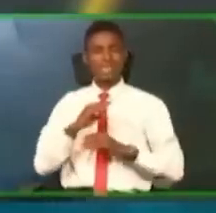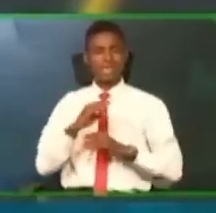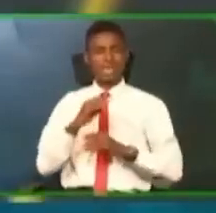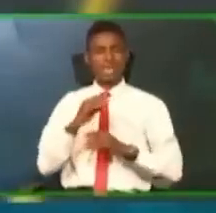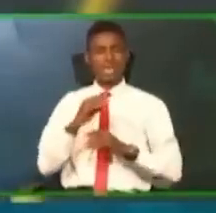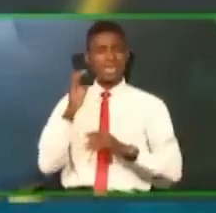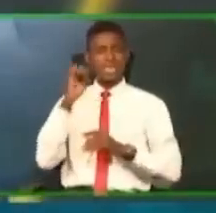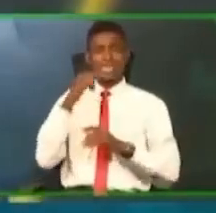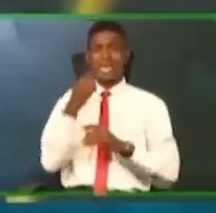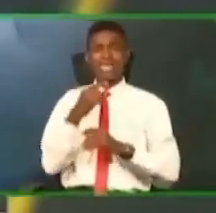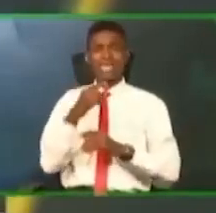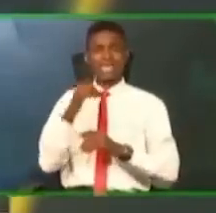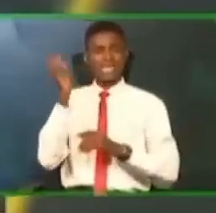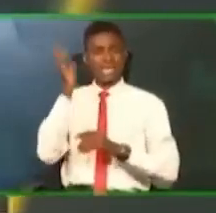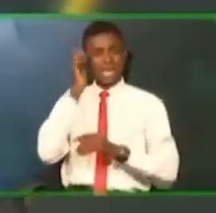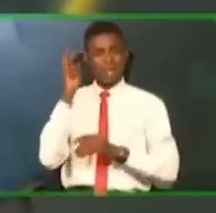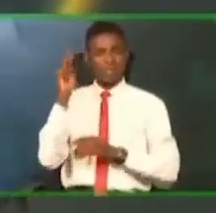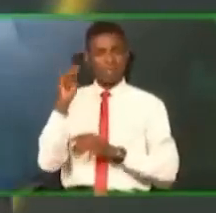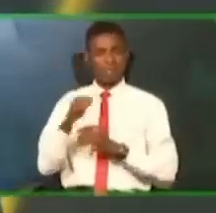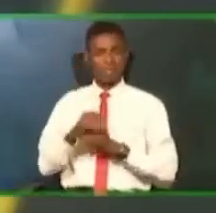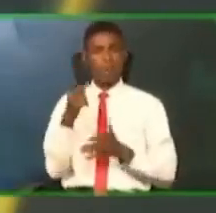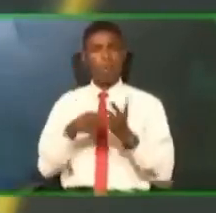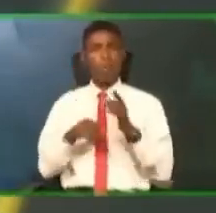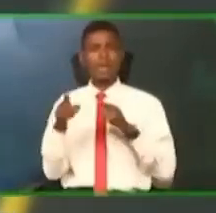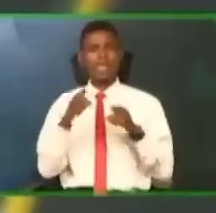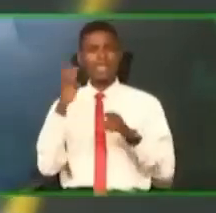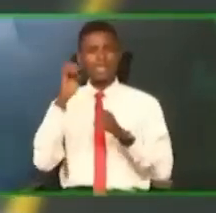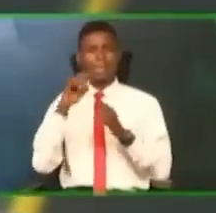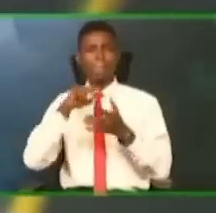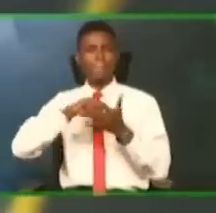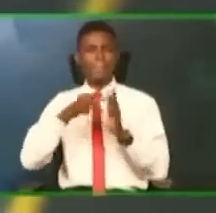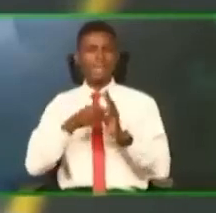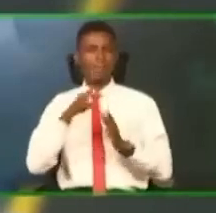not listening? So what did he mean by hear him?